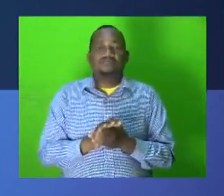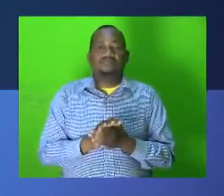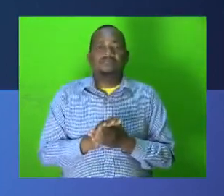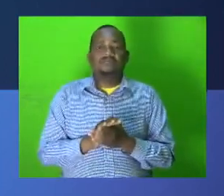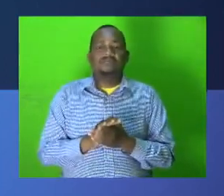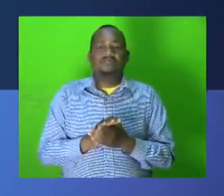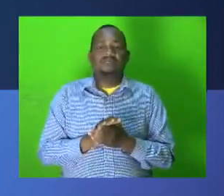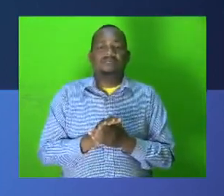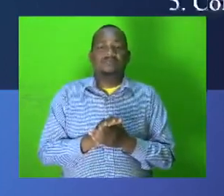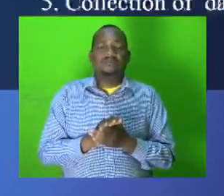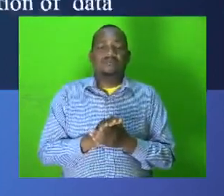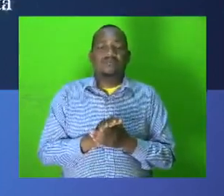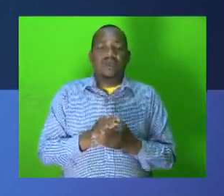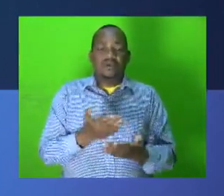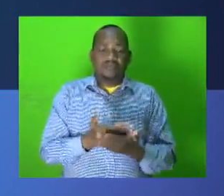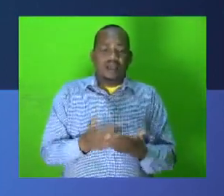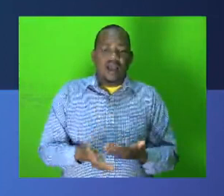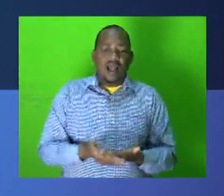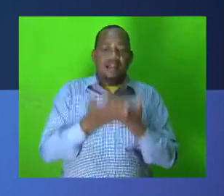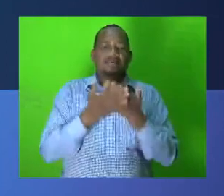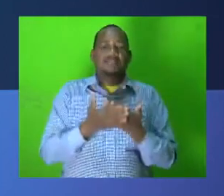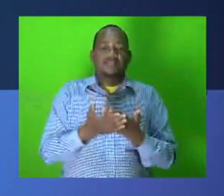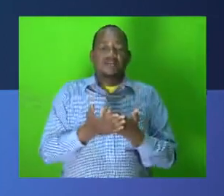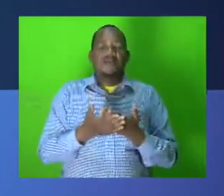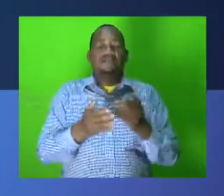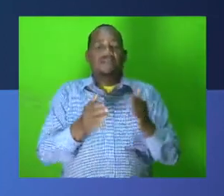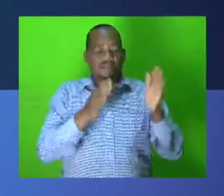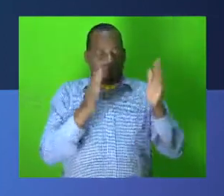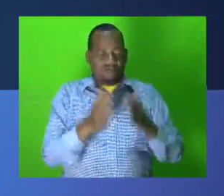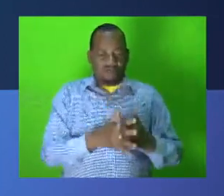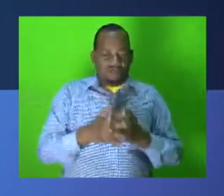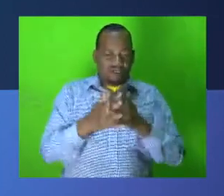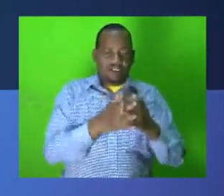research. Another, to collect of data.